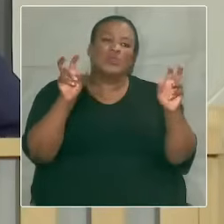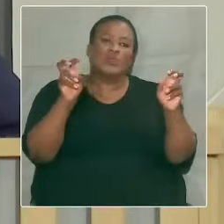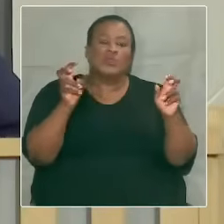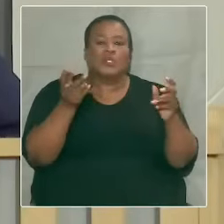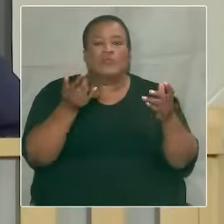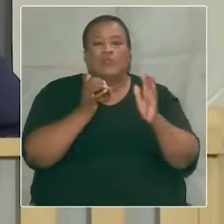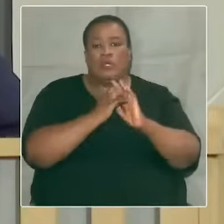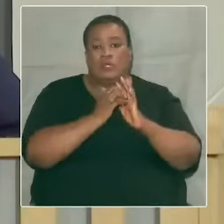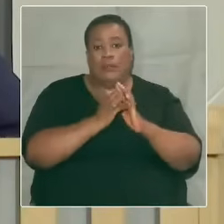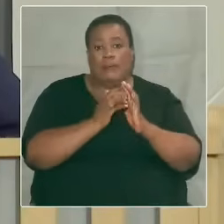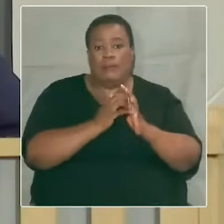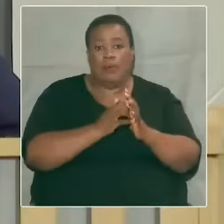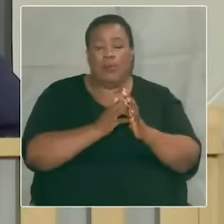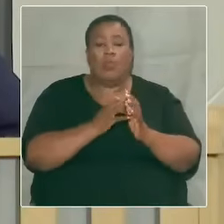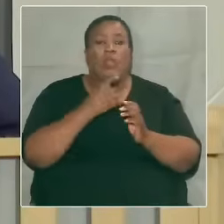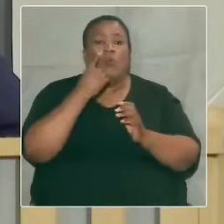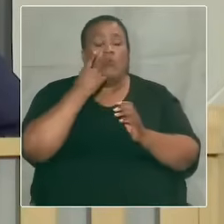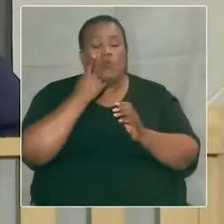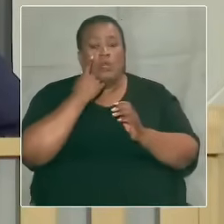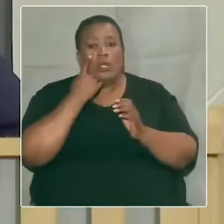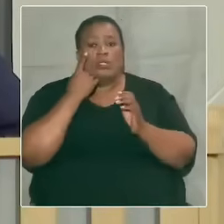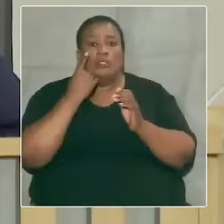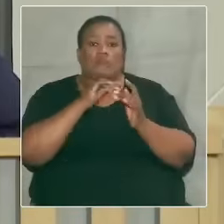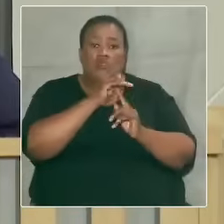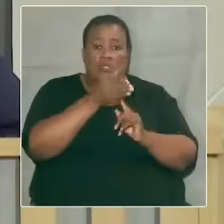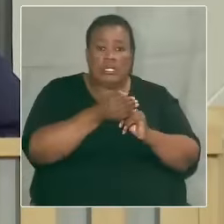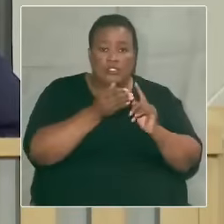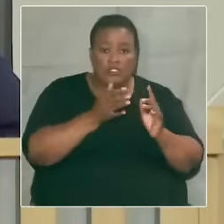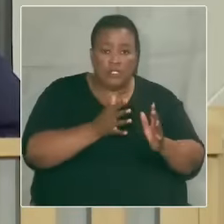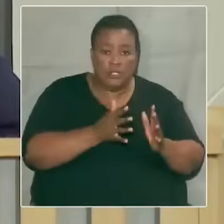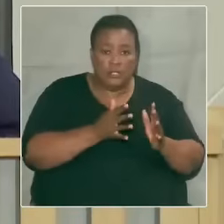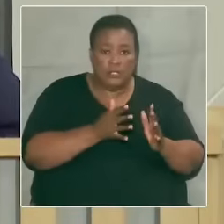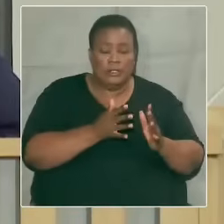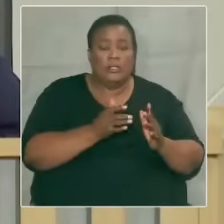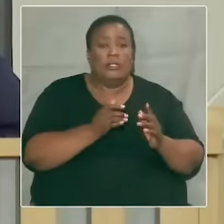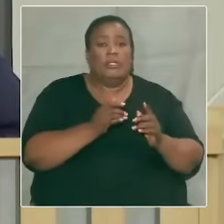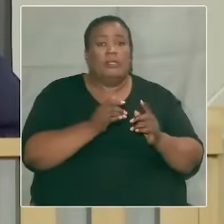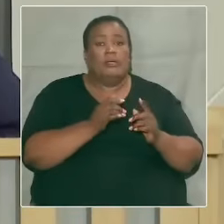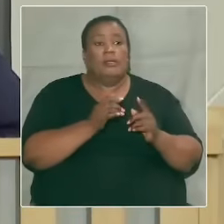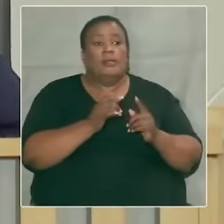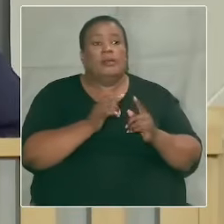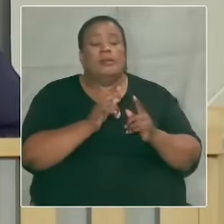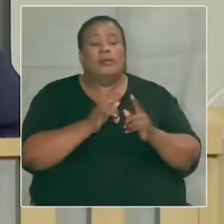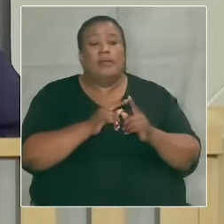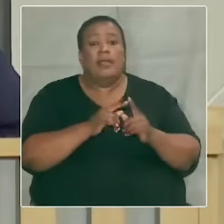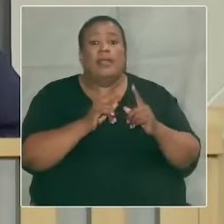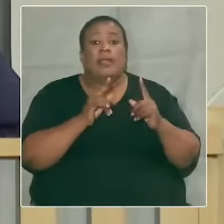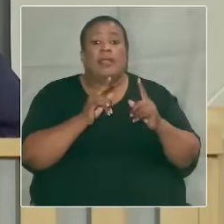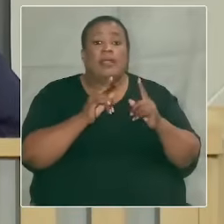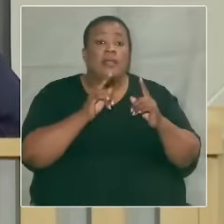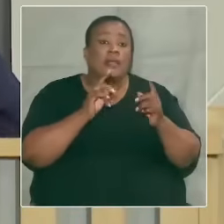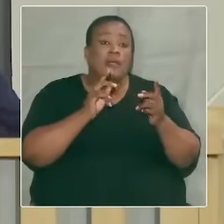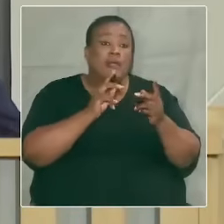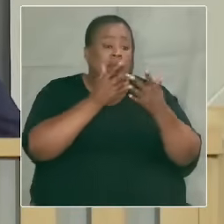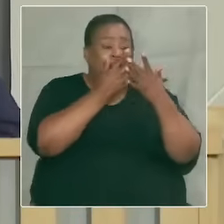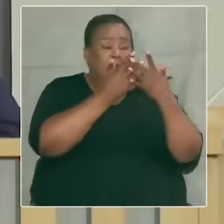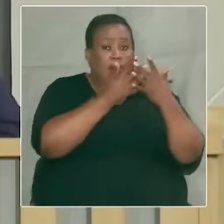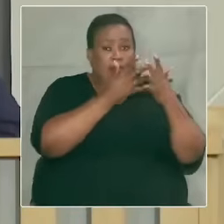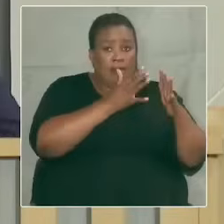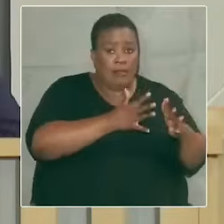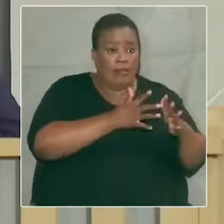witness protection and transfer of prisoners from one prison to another when the need